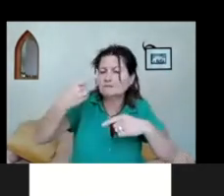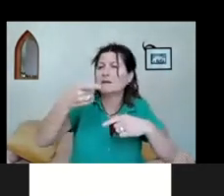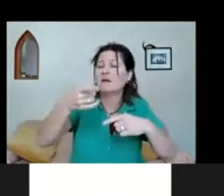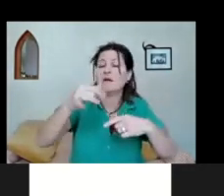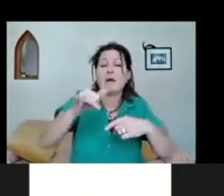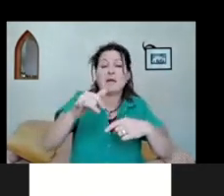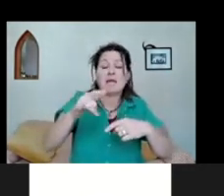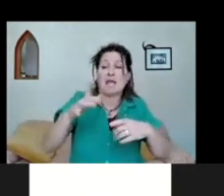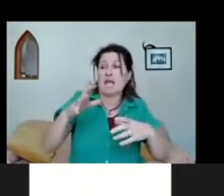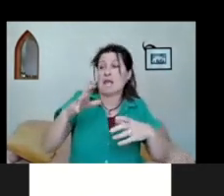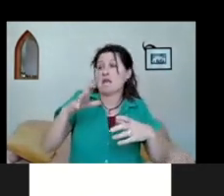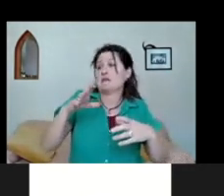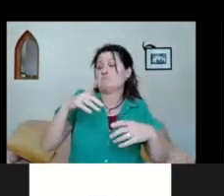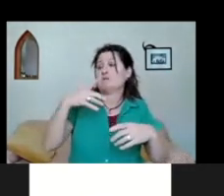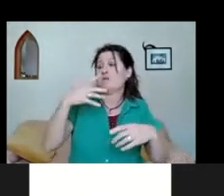and those kinds of